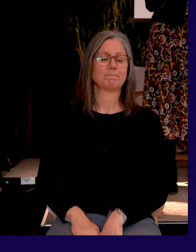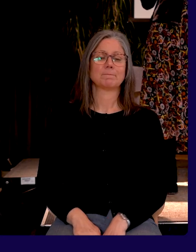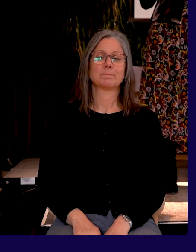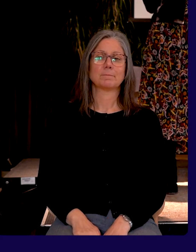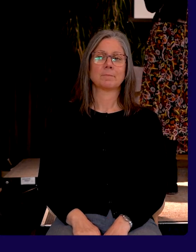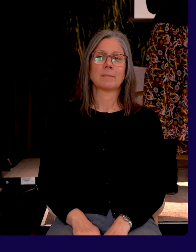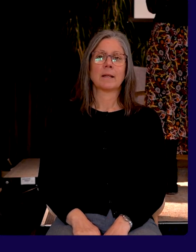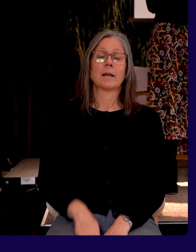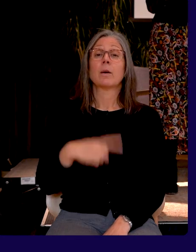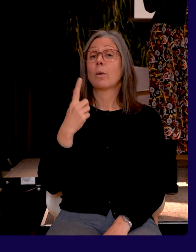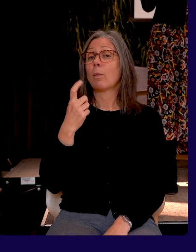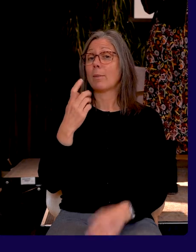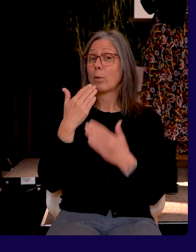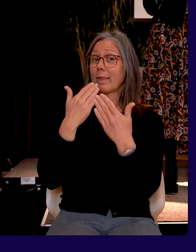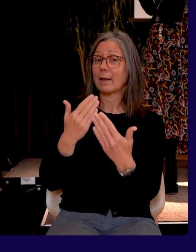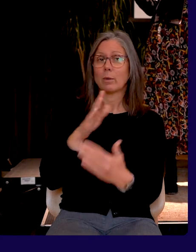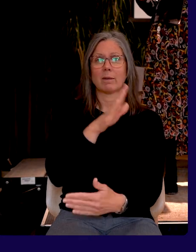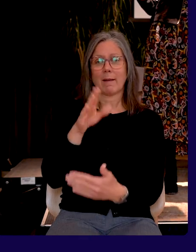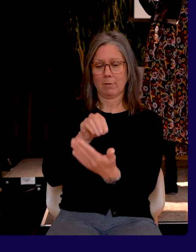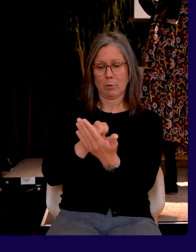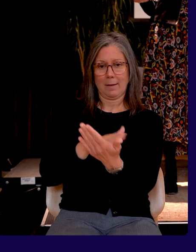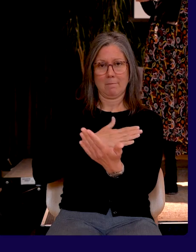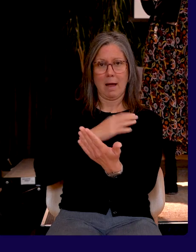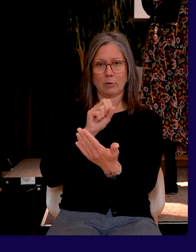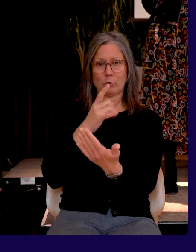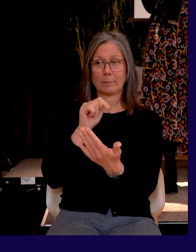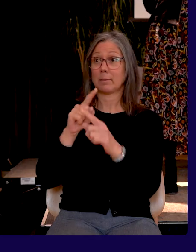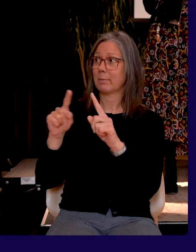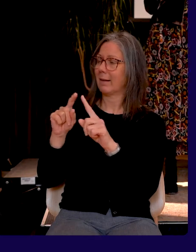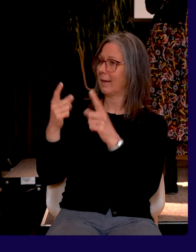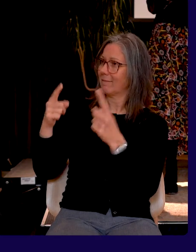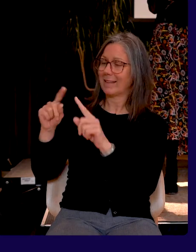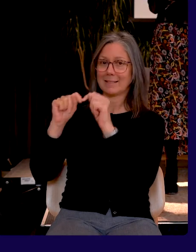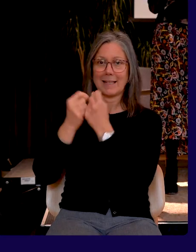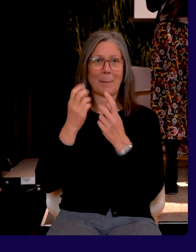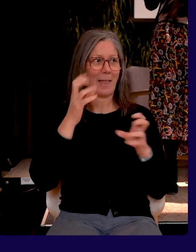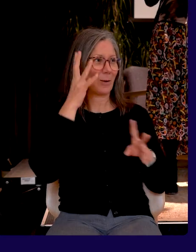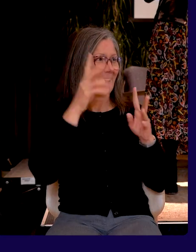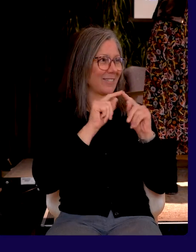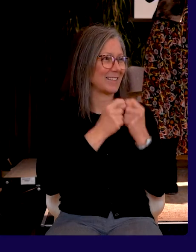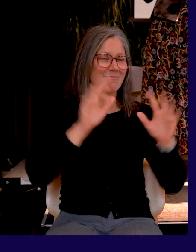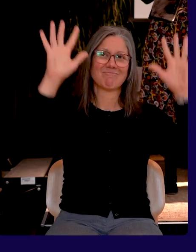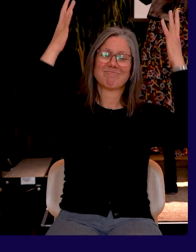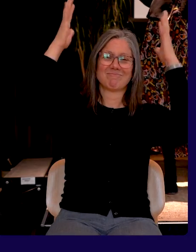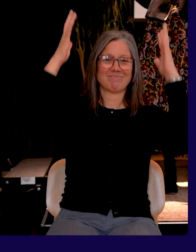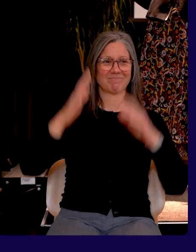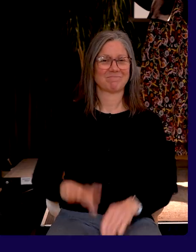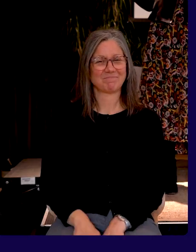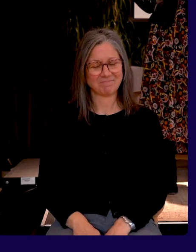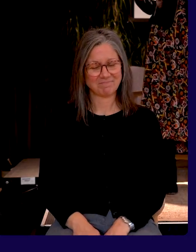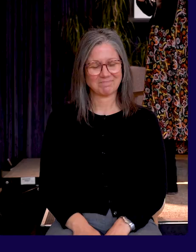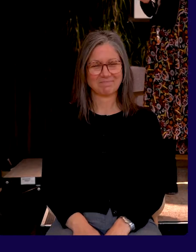19thnews.org/membership. One more quick thank you. They never put it in my script, but our events team and creative team is absolutely spectacular. So a big round of applause for